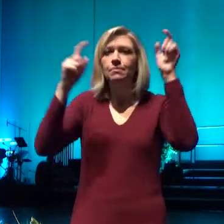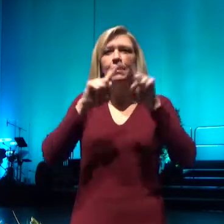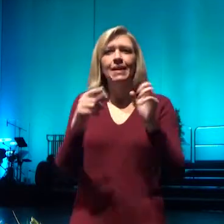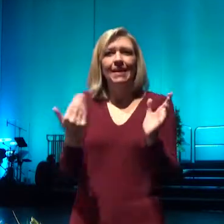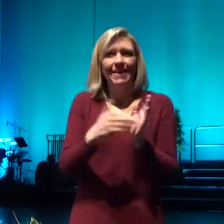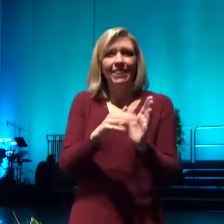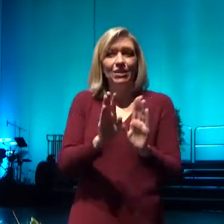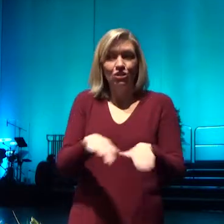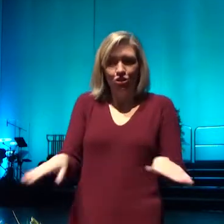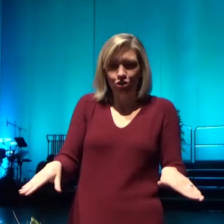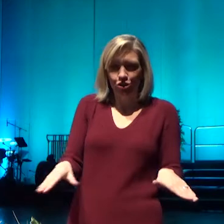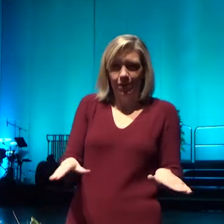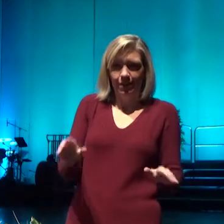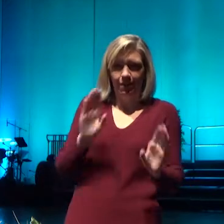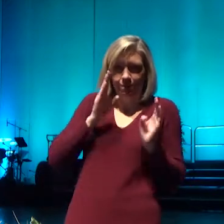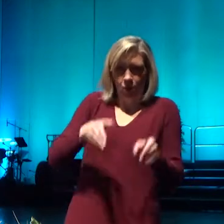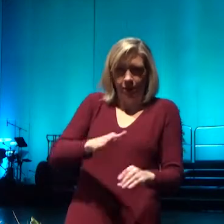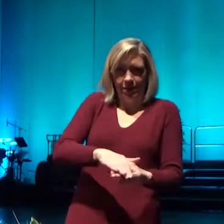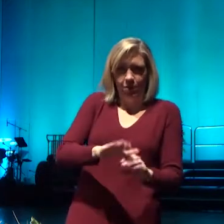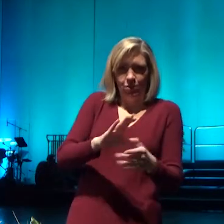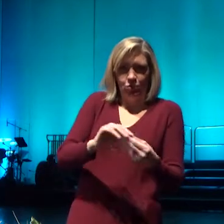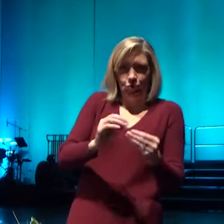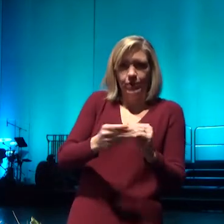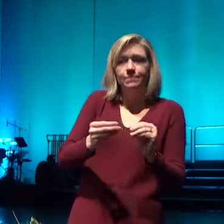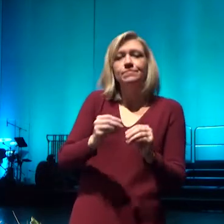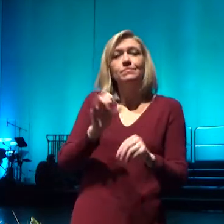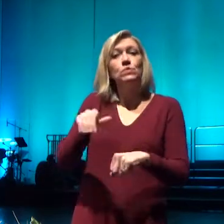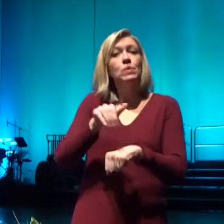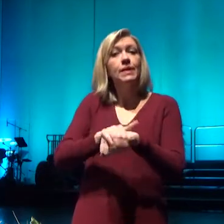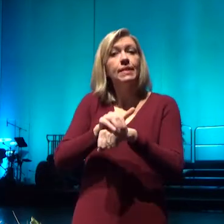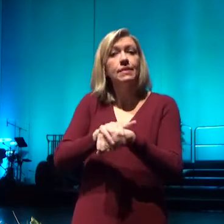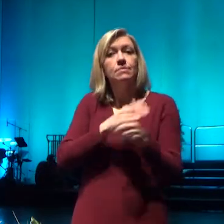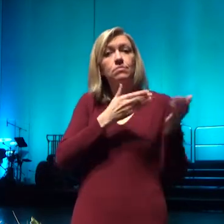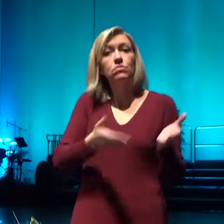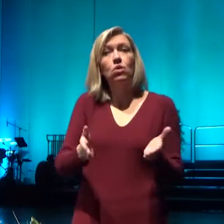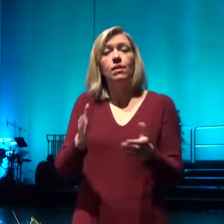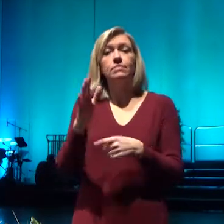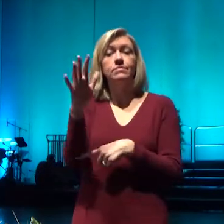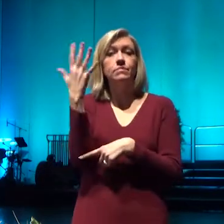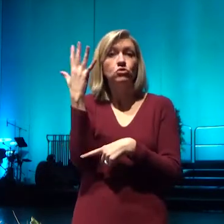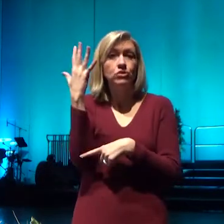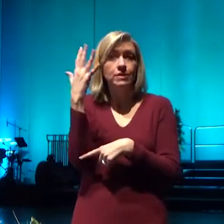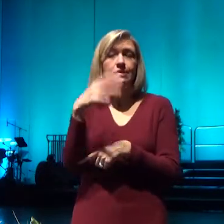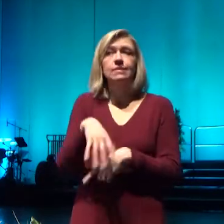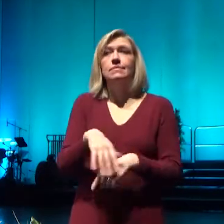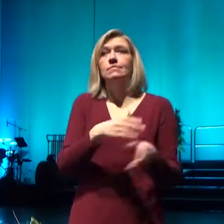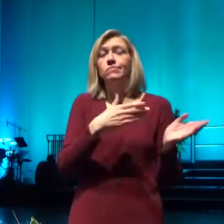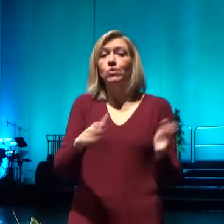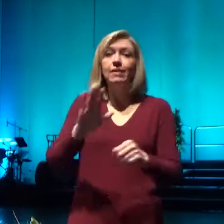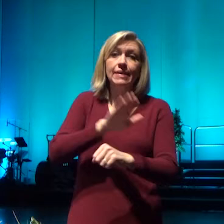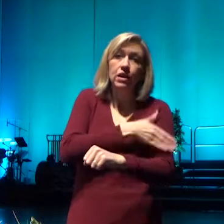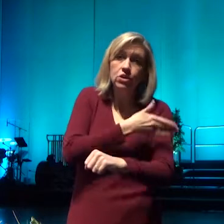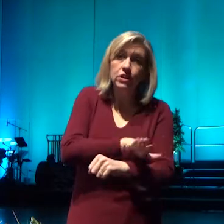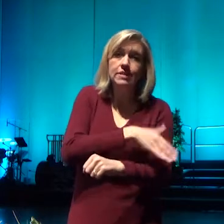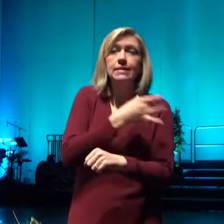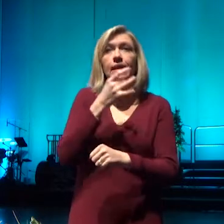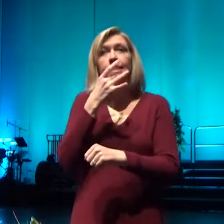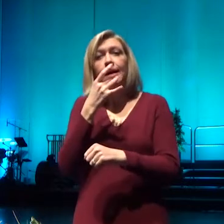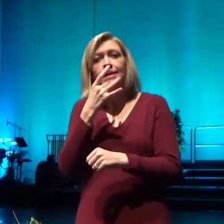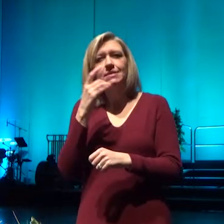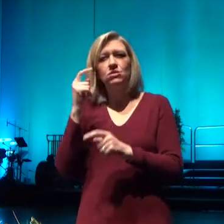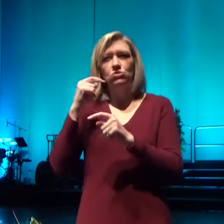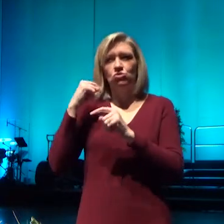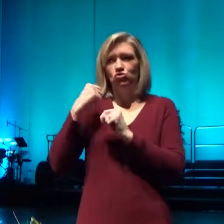the story. And so it brought back into England traditions of the Christmas tree, of Christmas carols, of lights and so